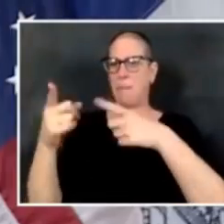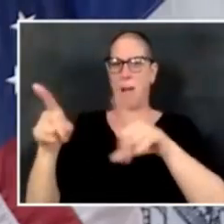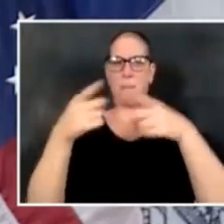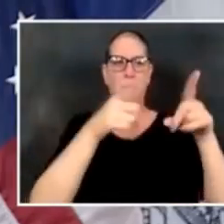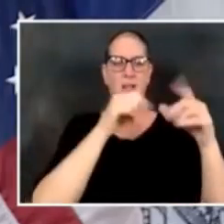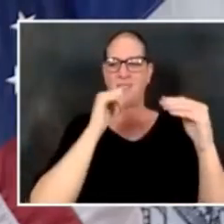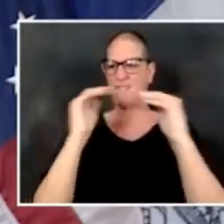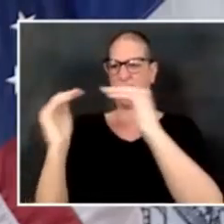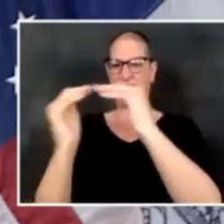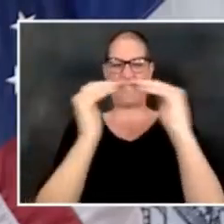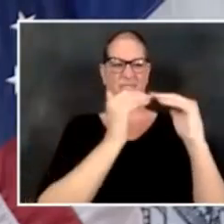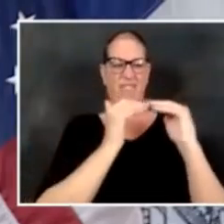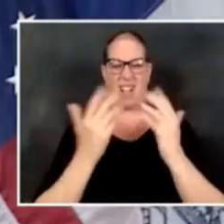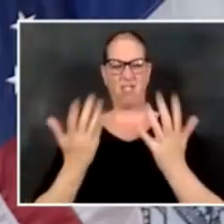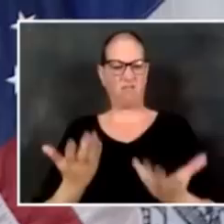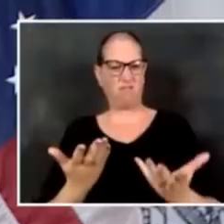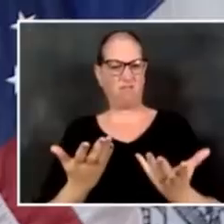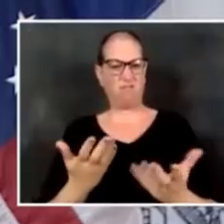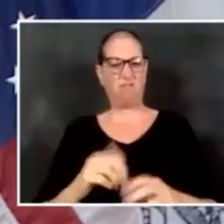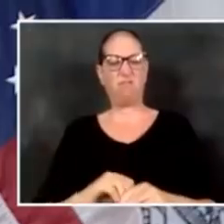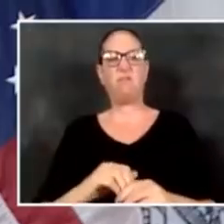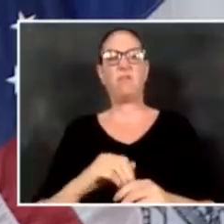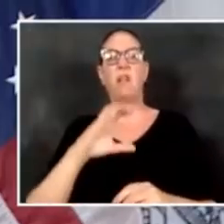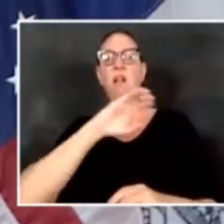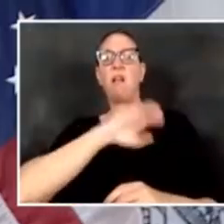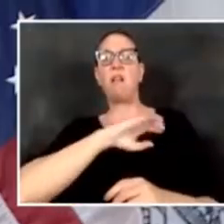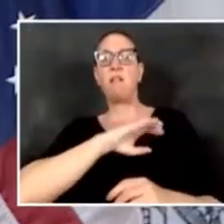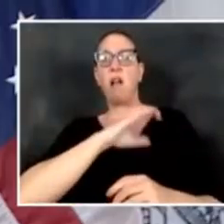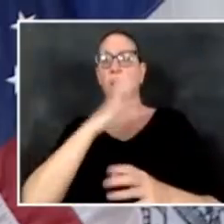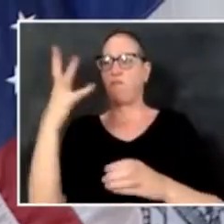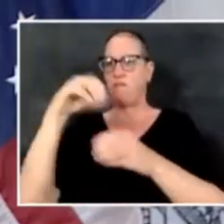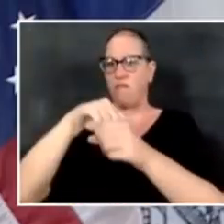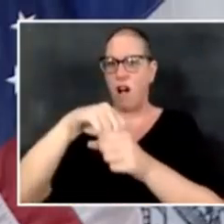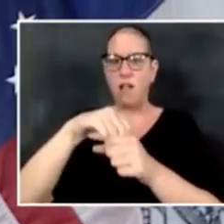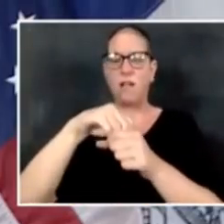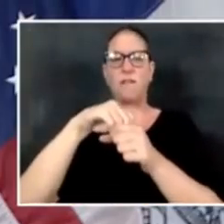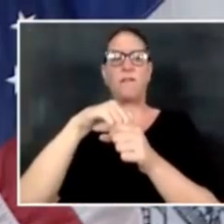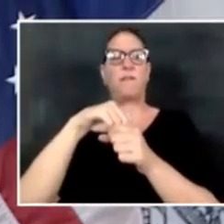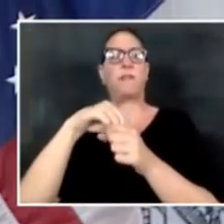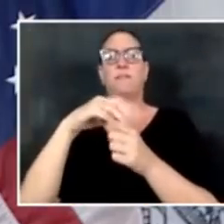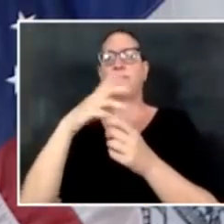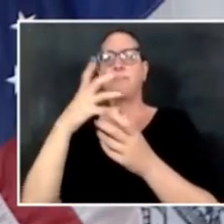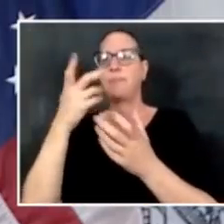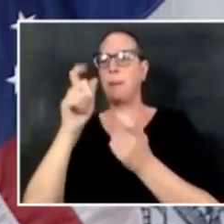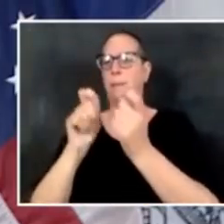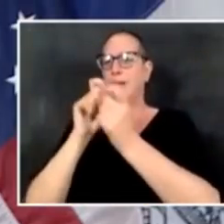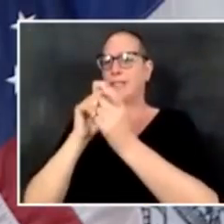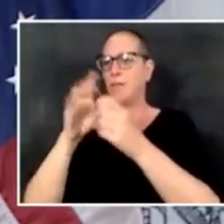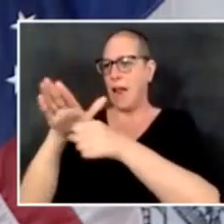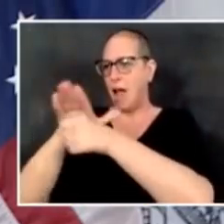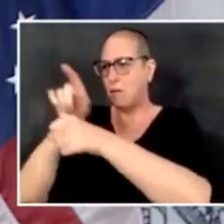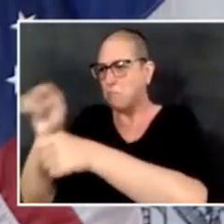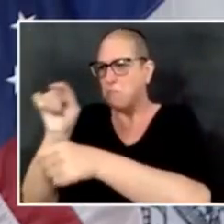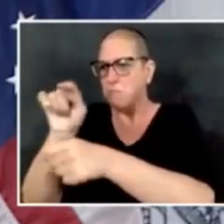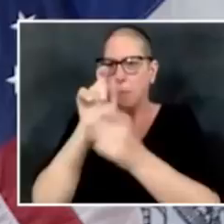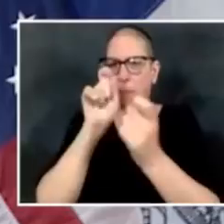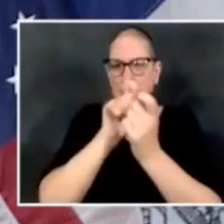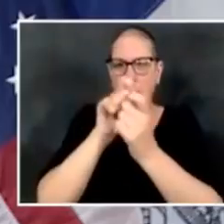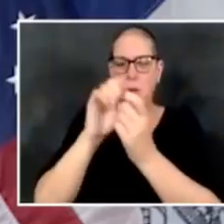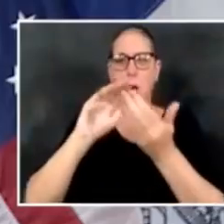involved in incidents where they have appeared to use more force than what is necessary and escalate